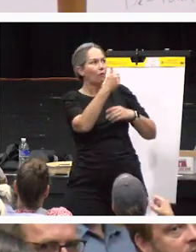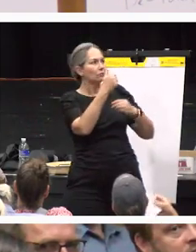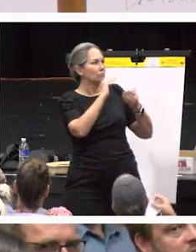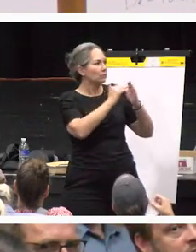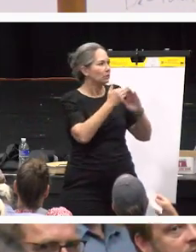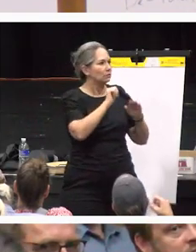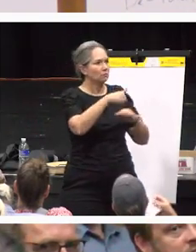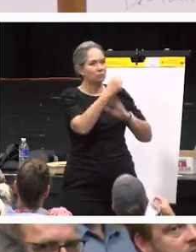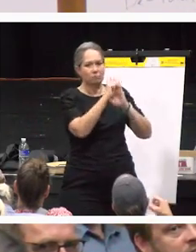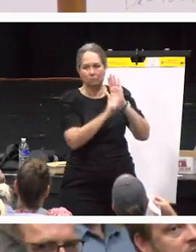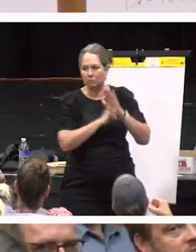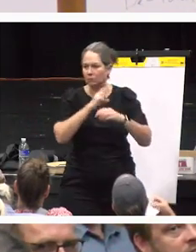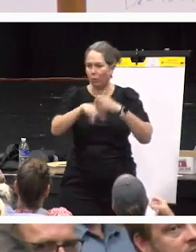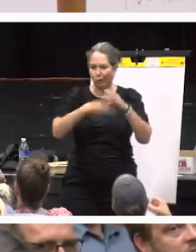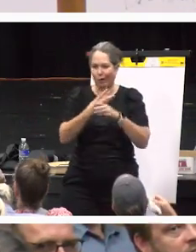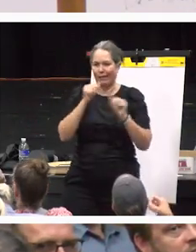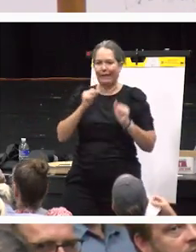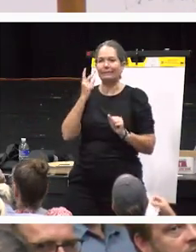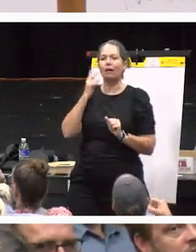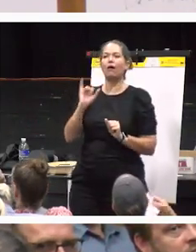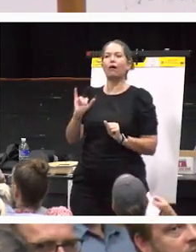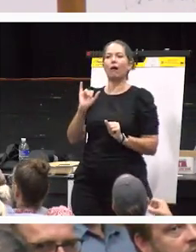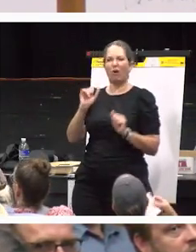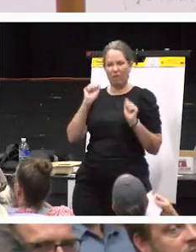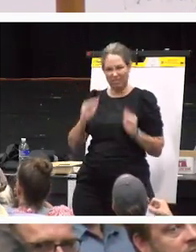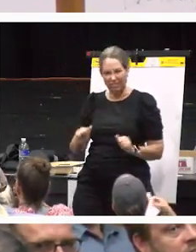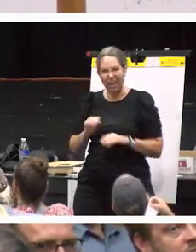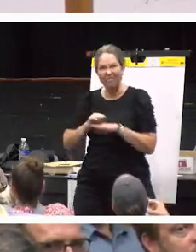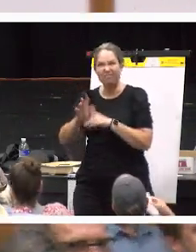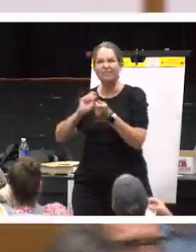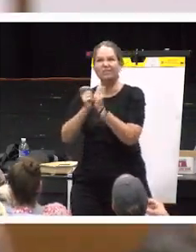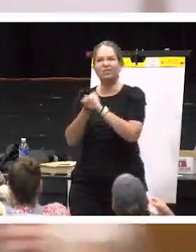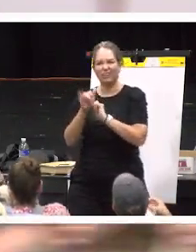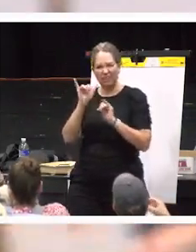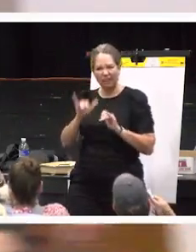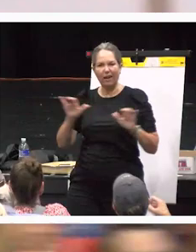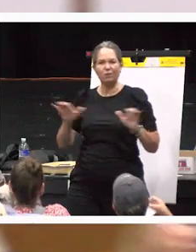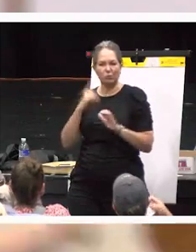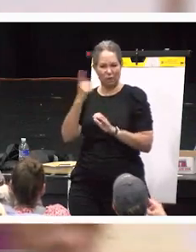will make a profound change in this. I hope we take that advantage. Thank you so much.